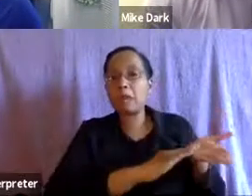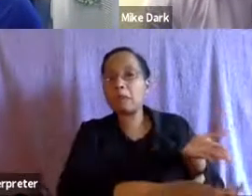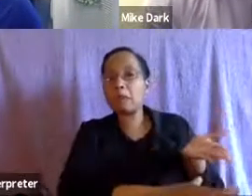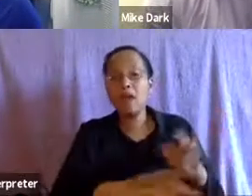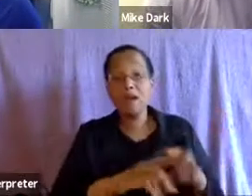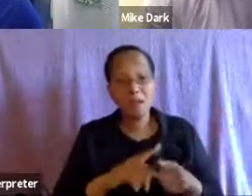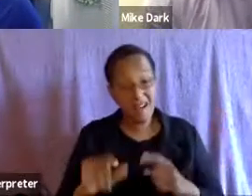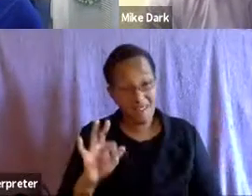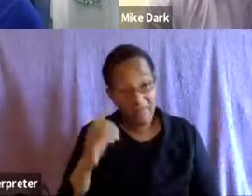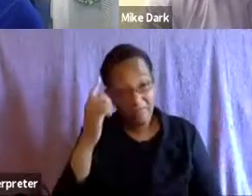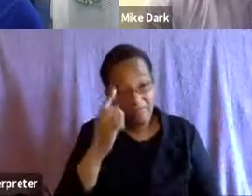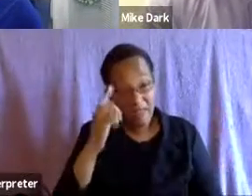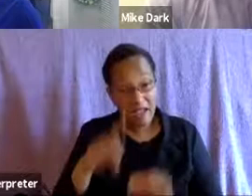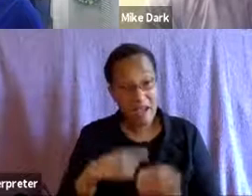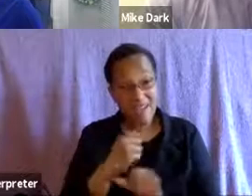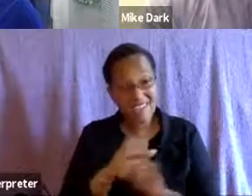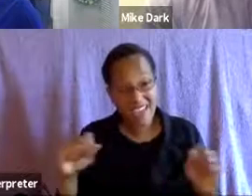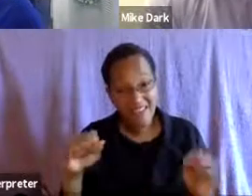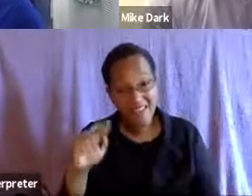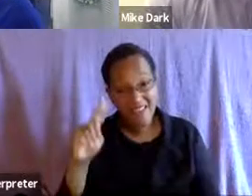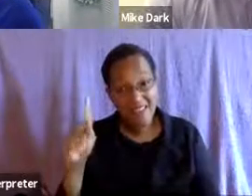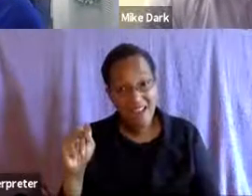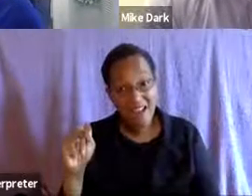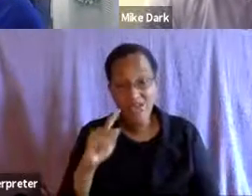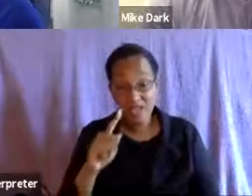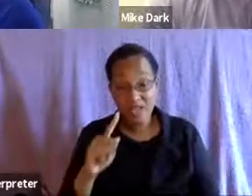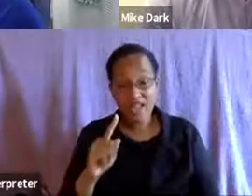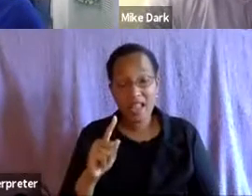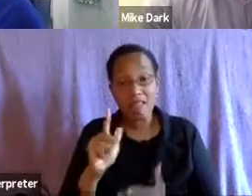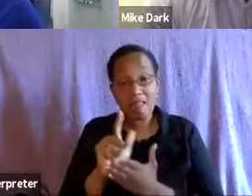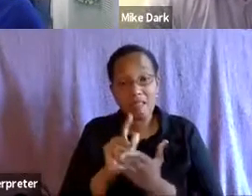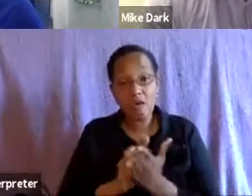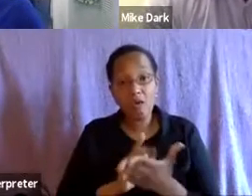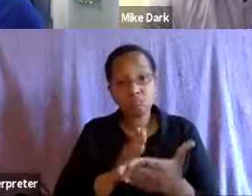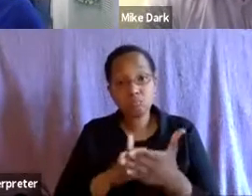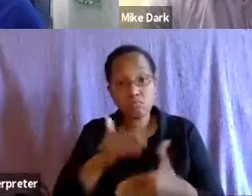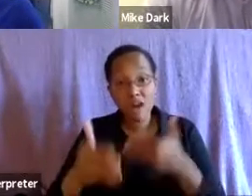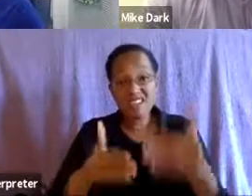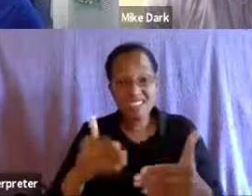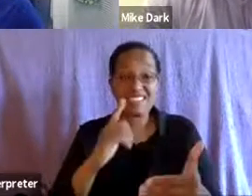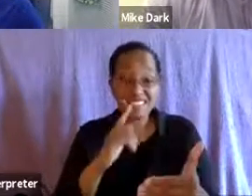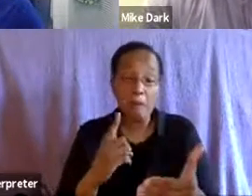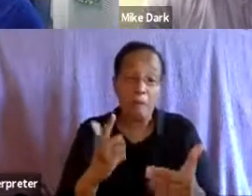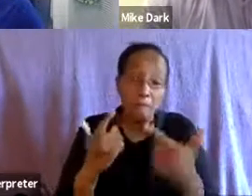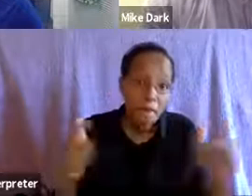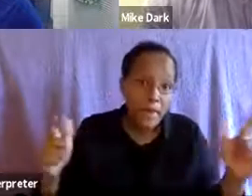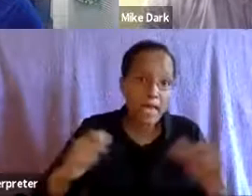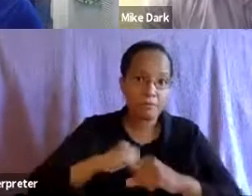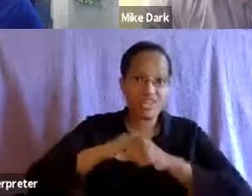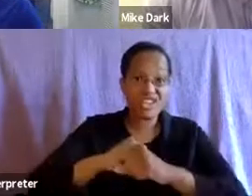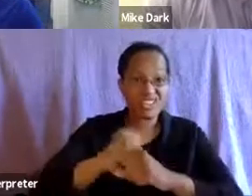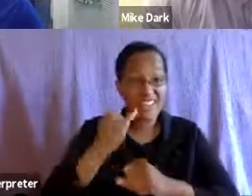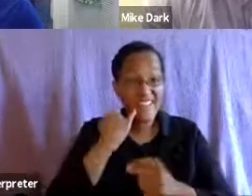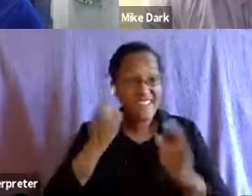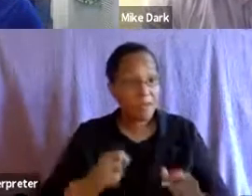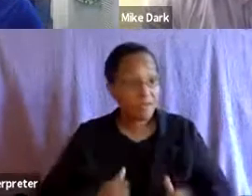spot the kinds of very serious forms of neglect and abuse that give rise to cases. But crucially, there's also been an